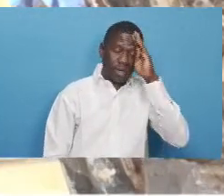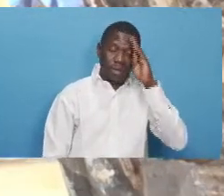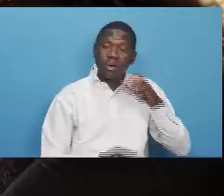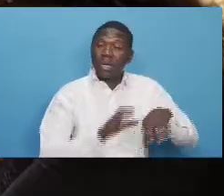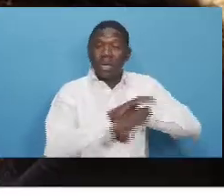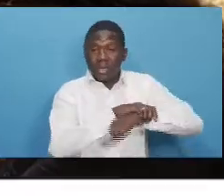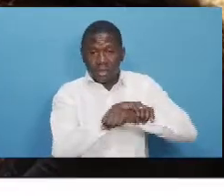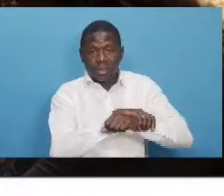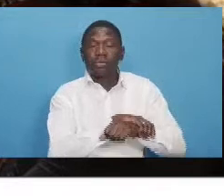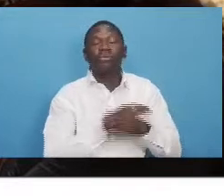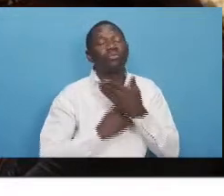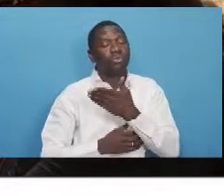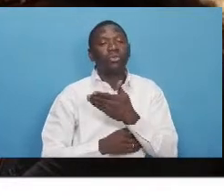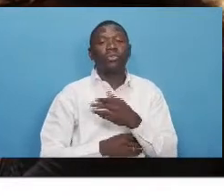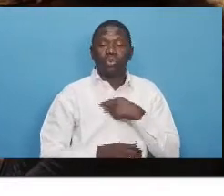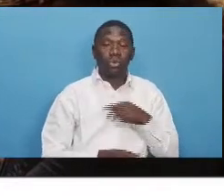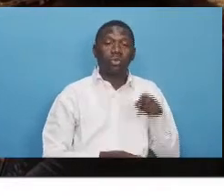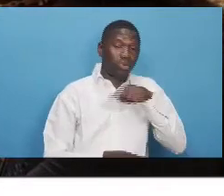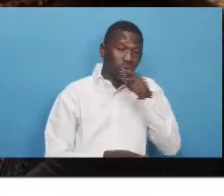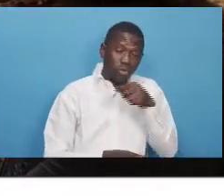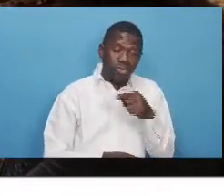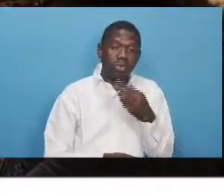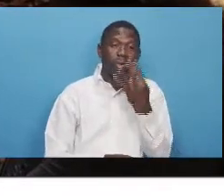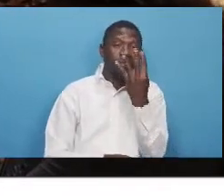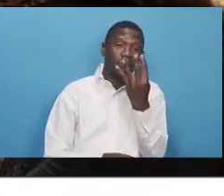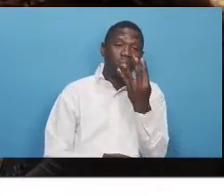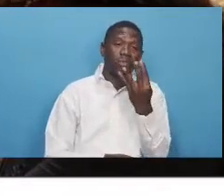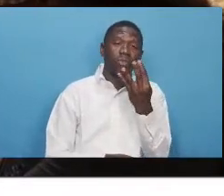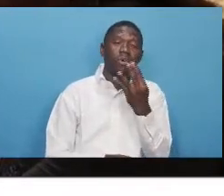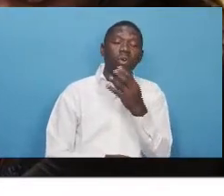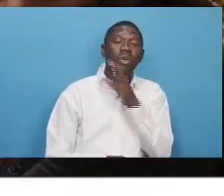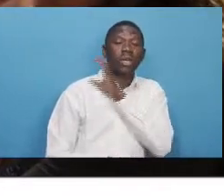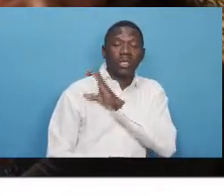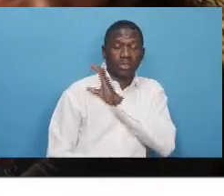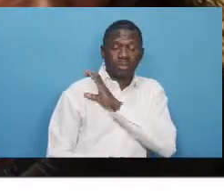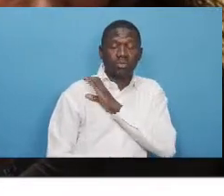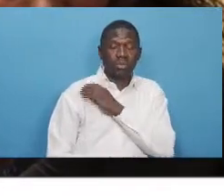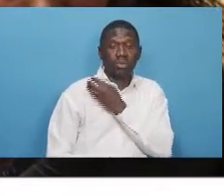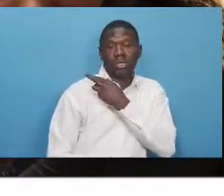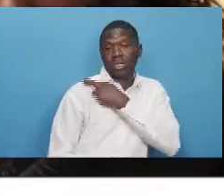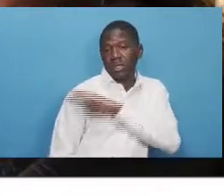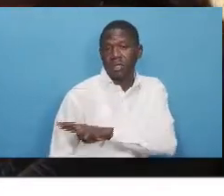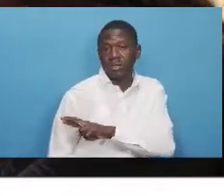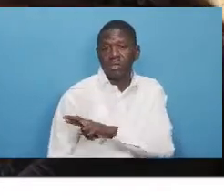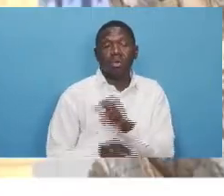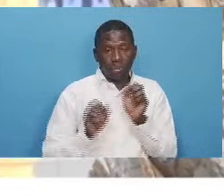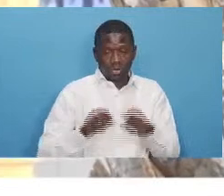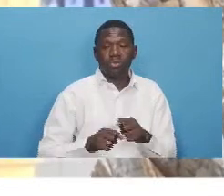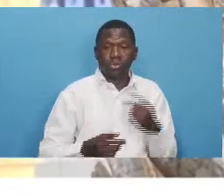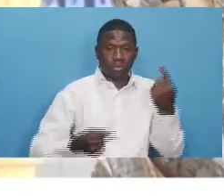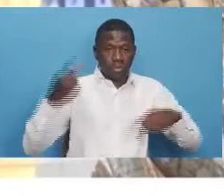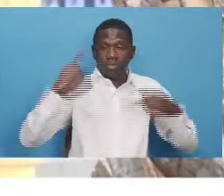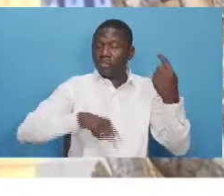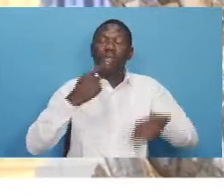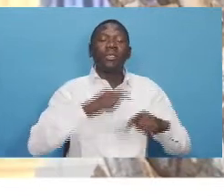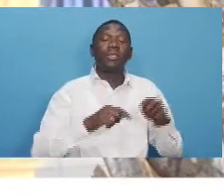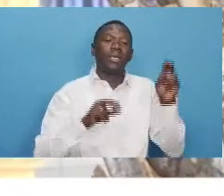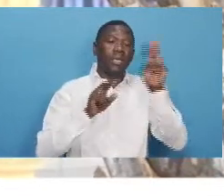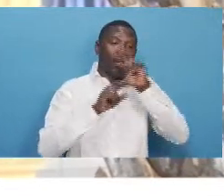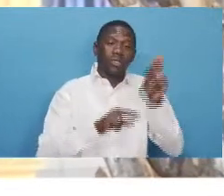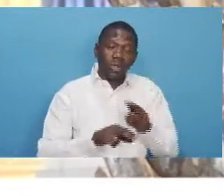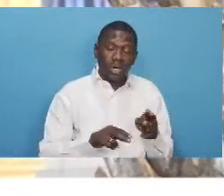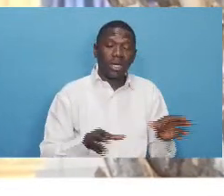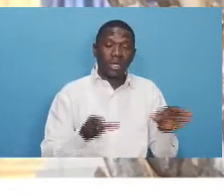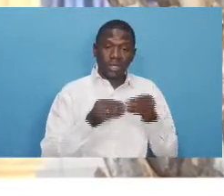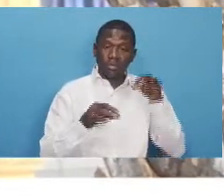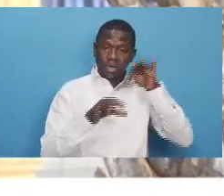area council, because those 4 councillors resigned to enable them to contest in the National Assembly elections.